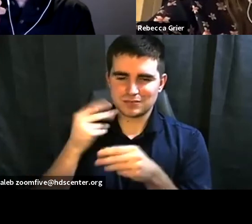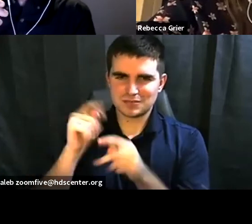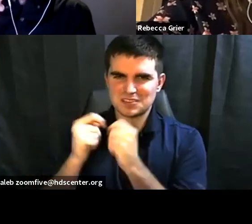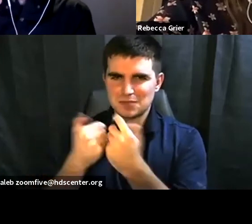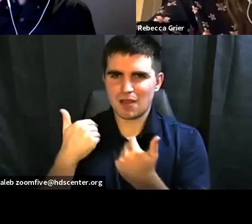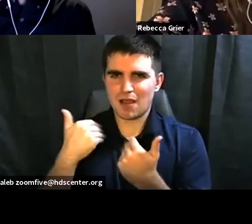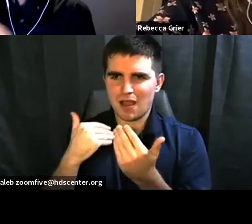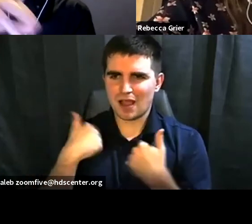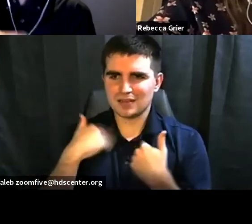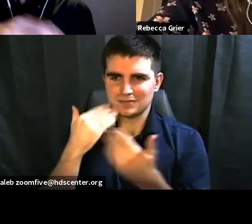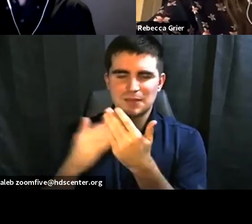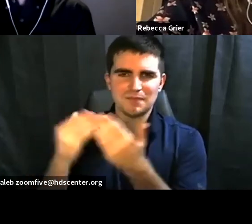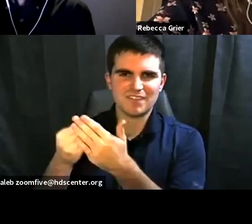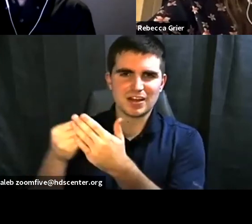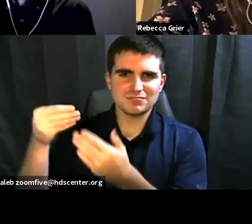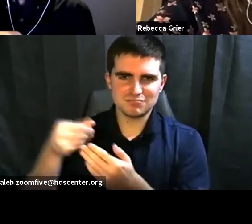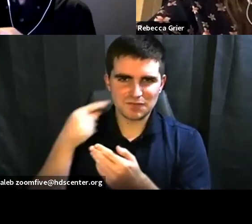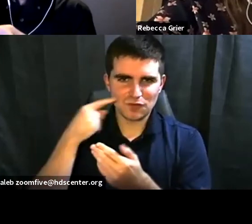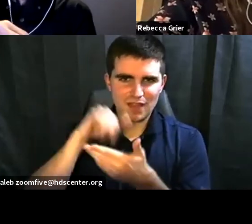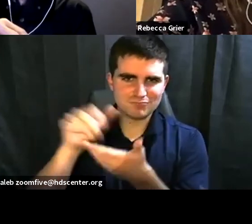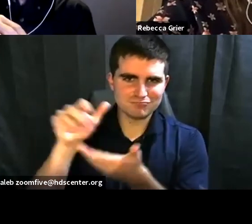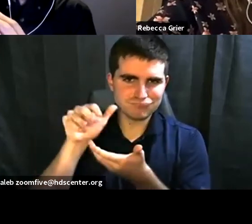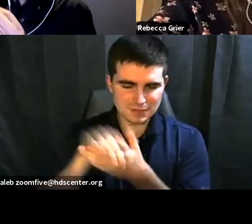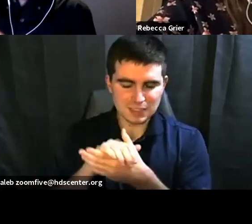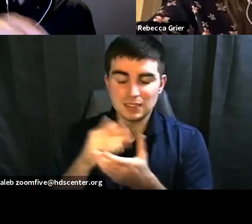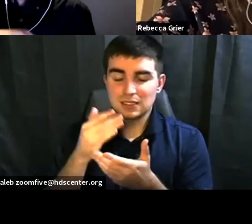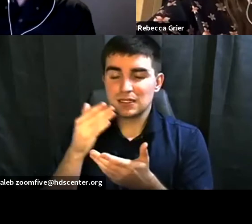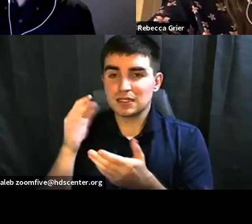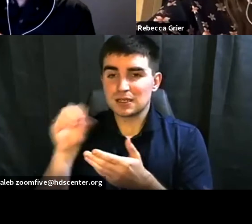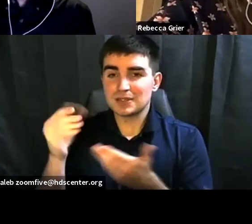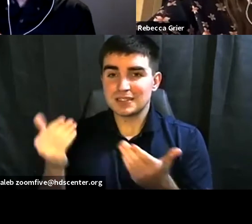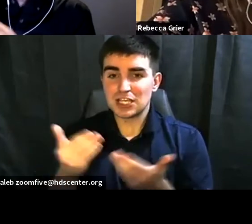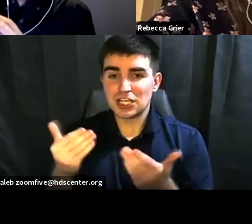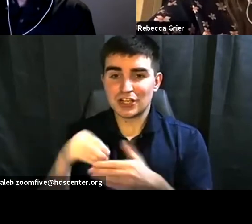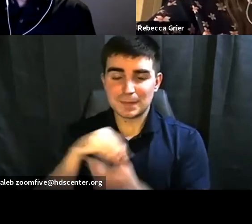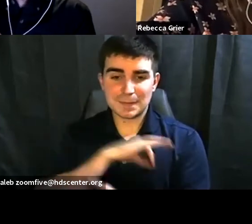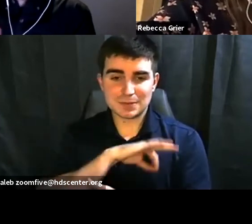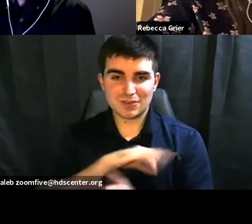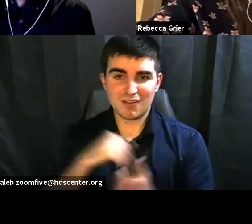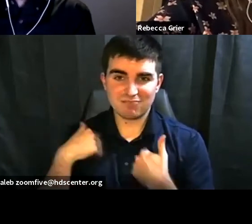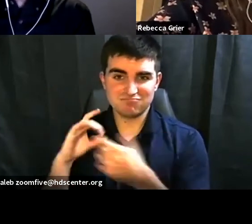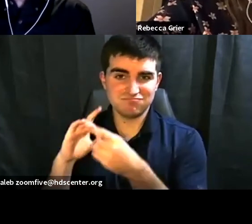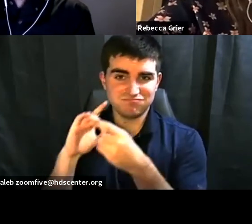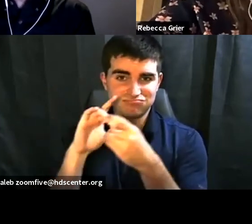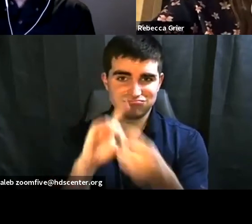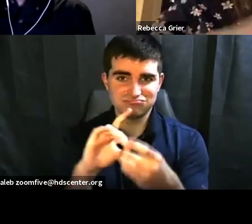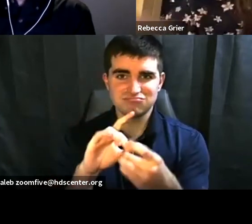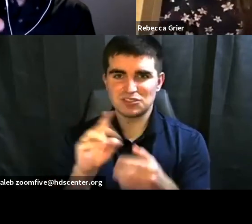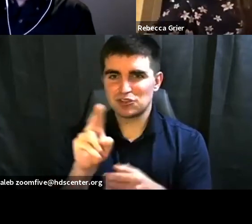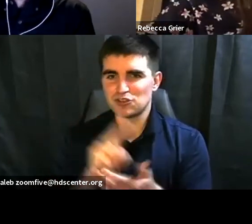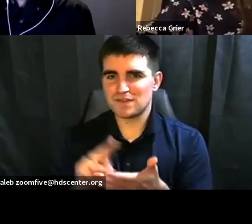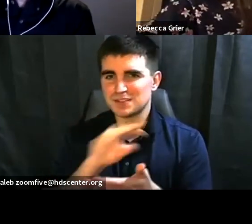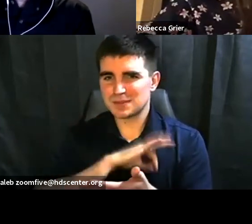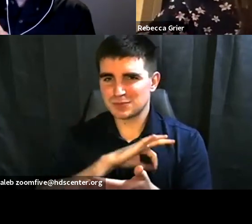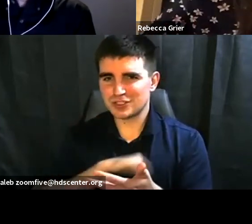but there are companies here in Pittsburgh that have strong ties to University of Pittsburgh and Carnegie Mellon that